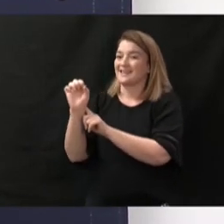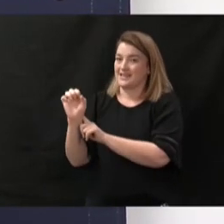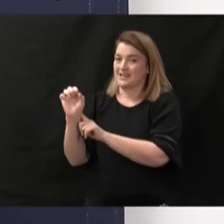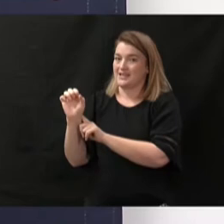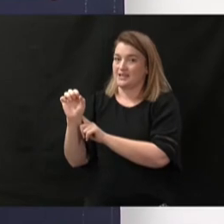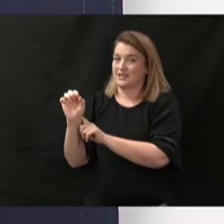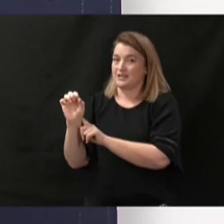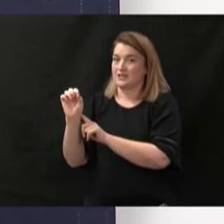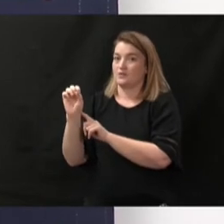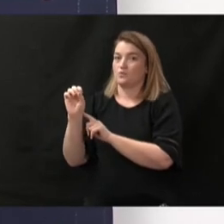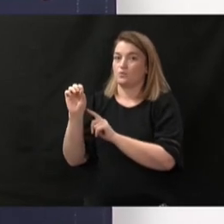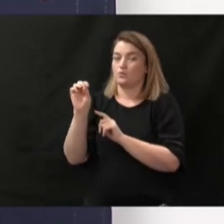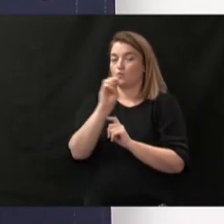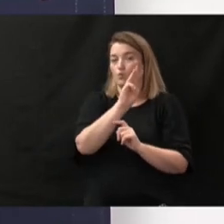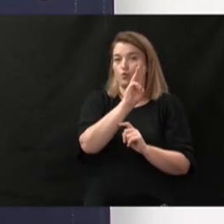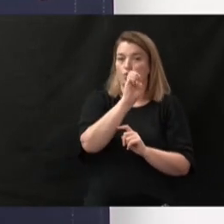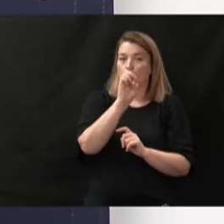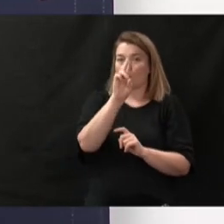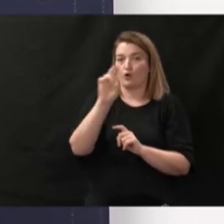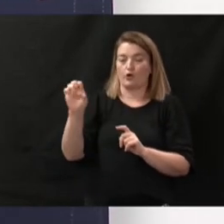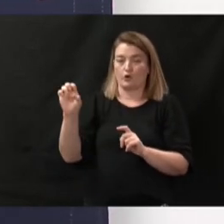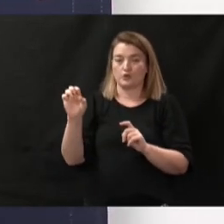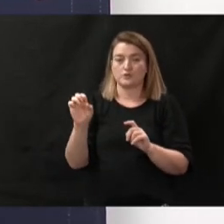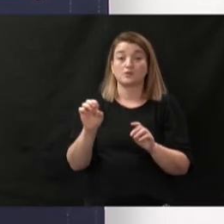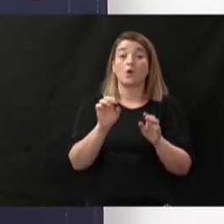W-E-R-E, were. One more time.